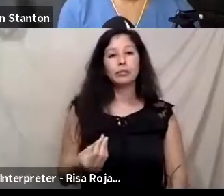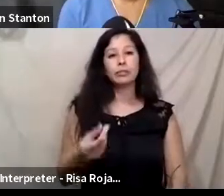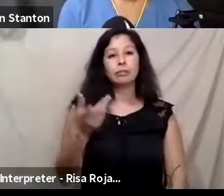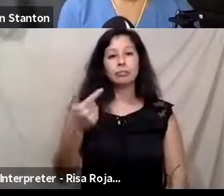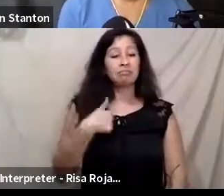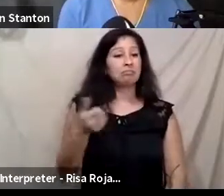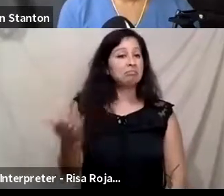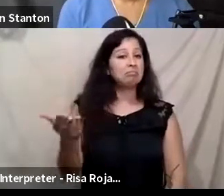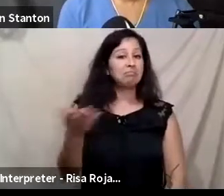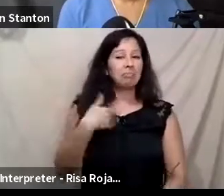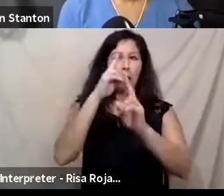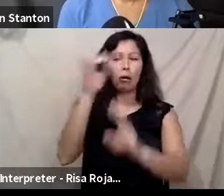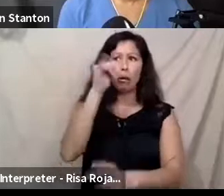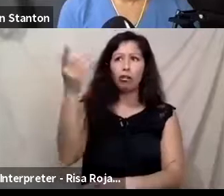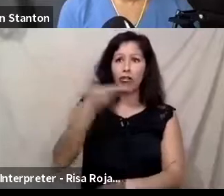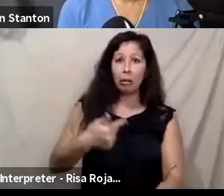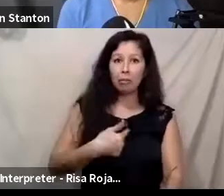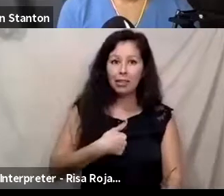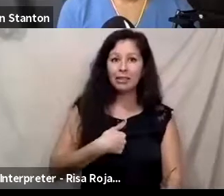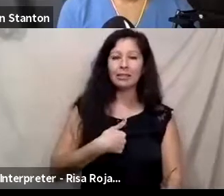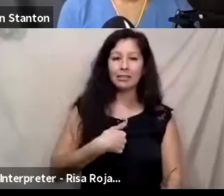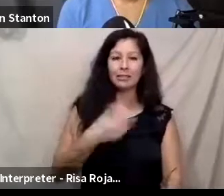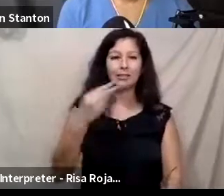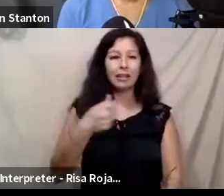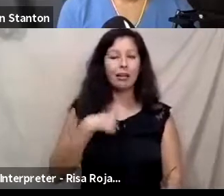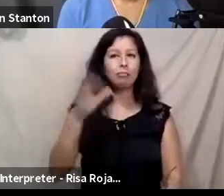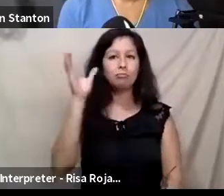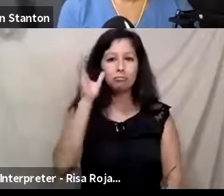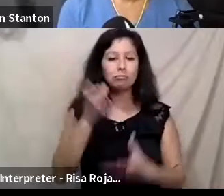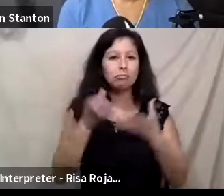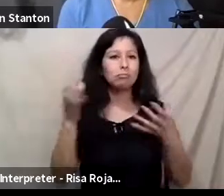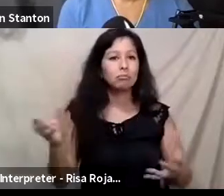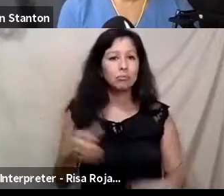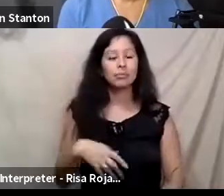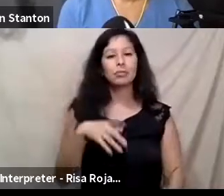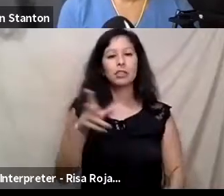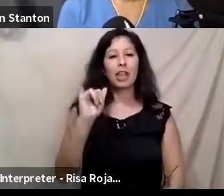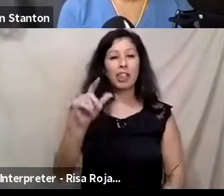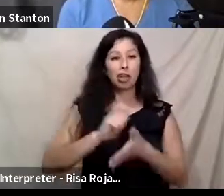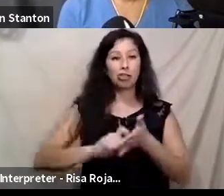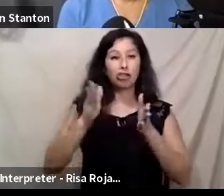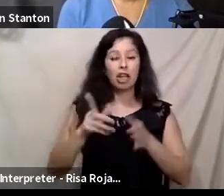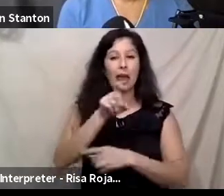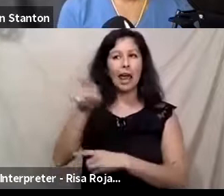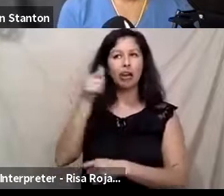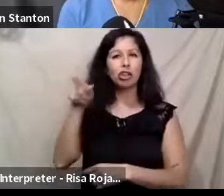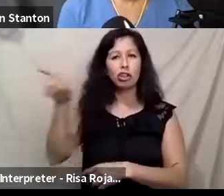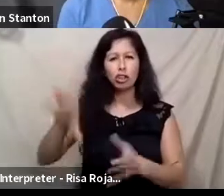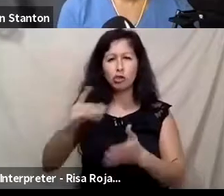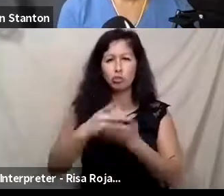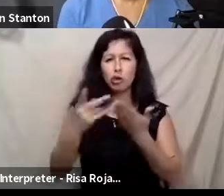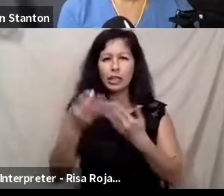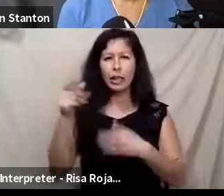was honored. I was like, wow, she brought me along, and I listened a lot. The journalist asked her, okay, you're doing this